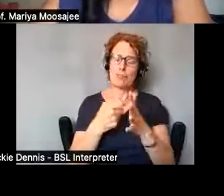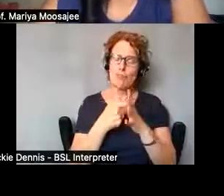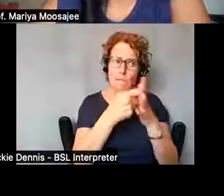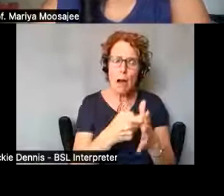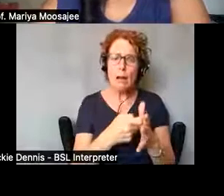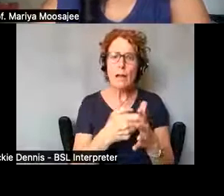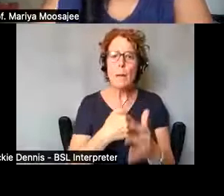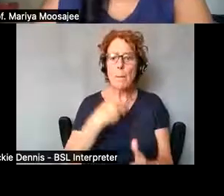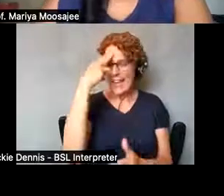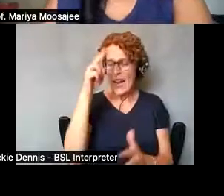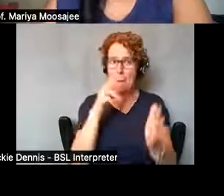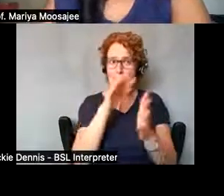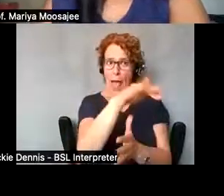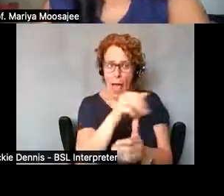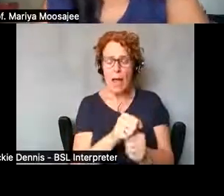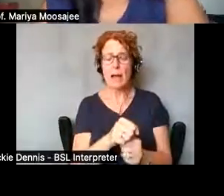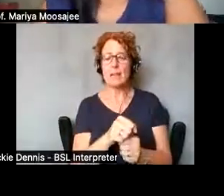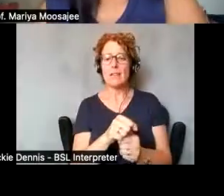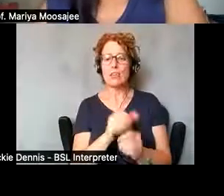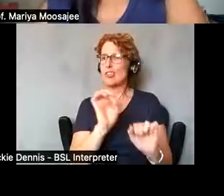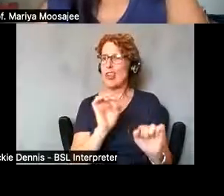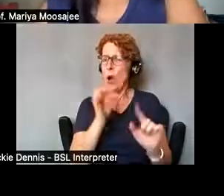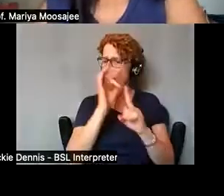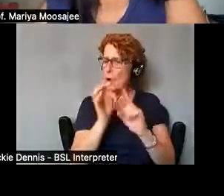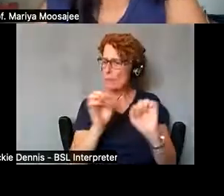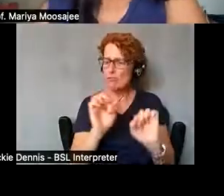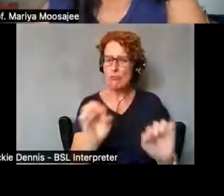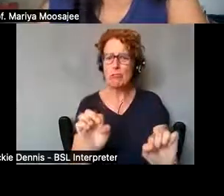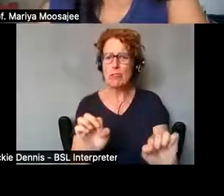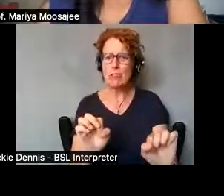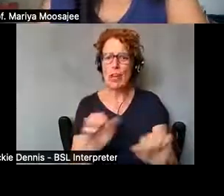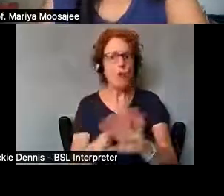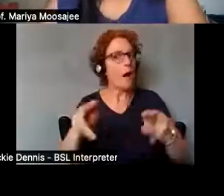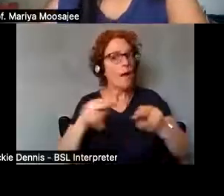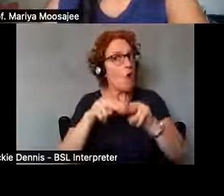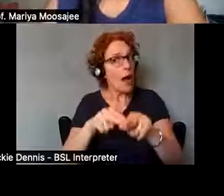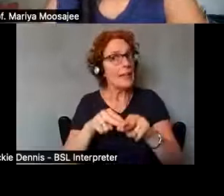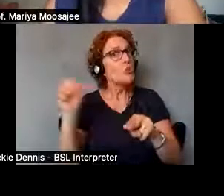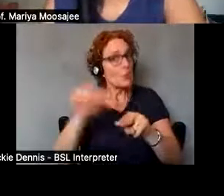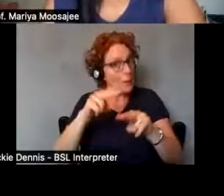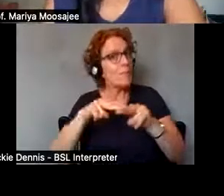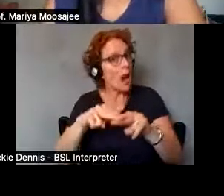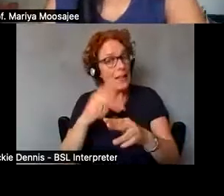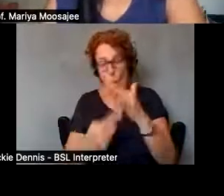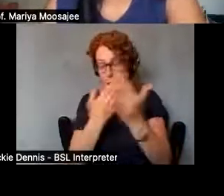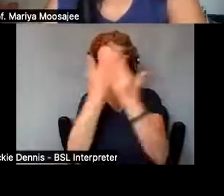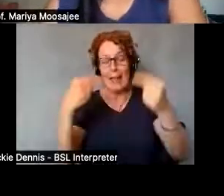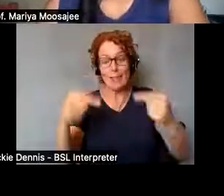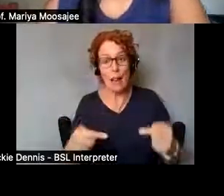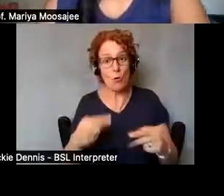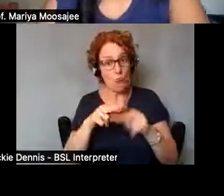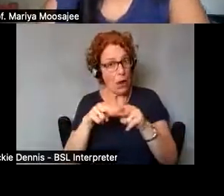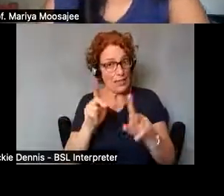my name's on it, and you've not got an appointment on a Friday, because that's the only day I have my